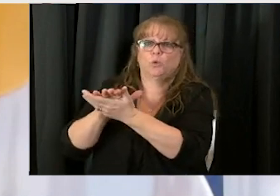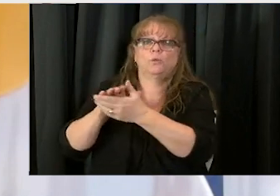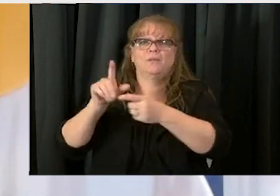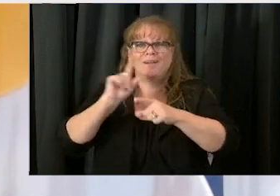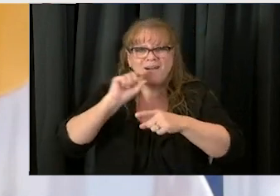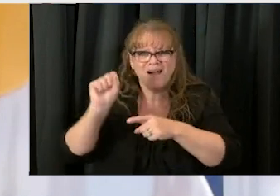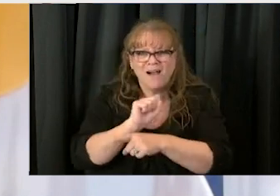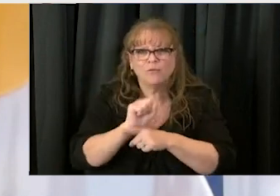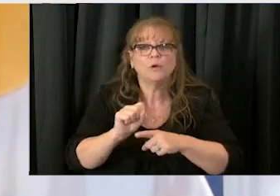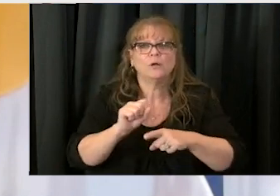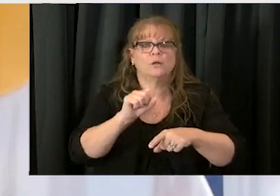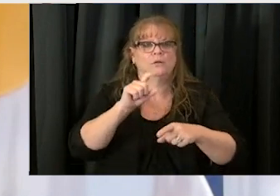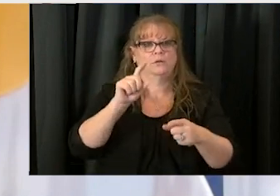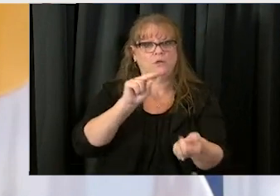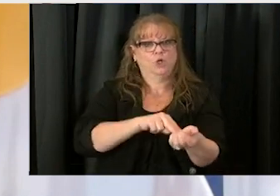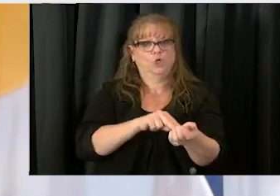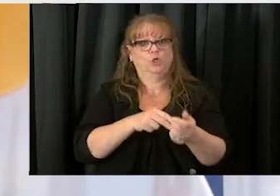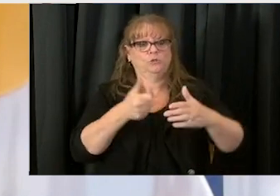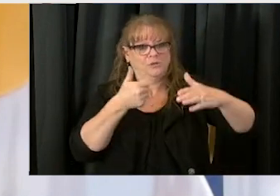might be COVID positive.